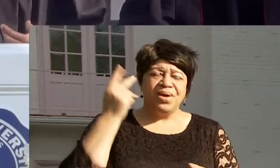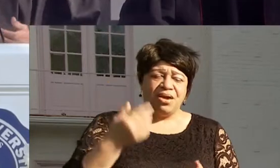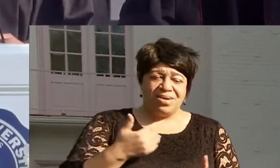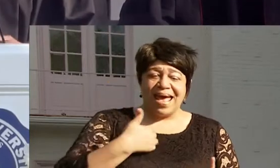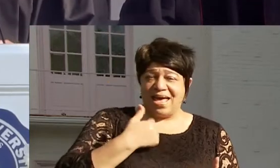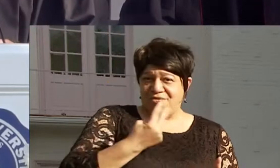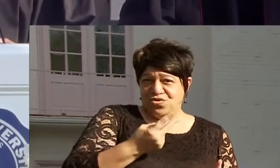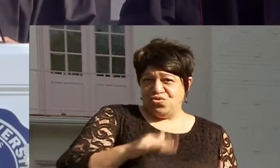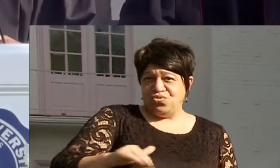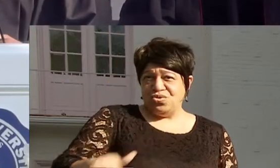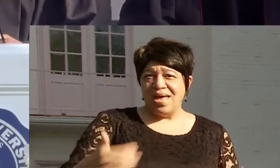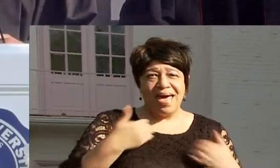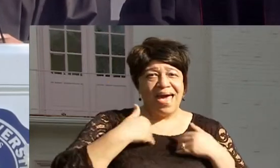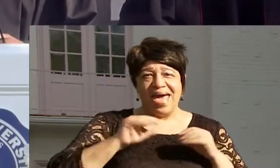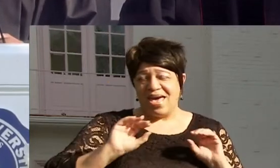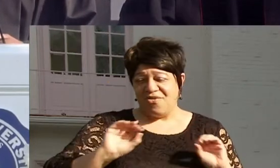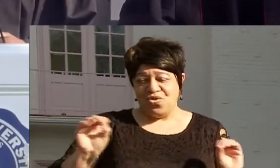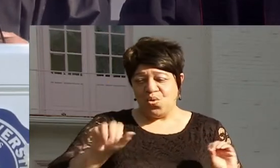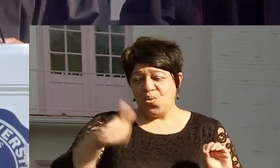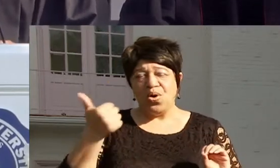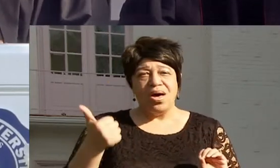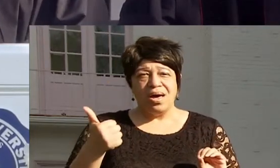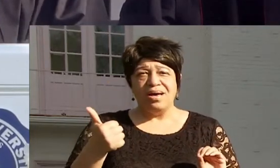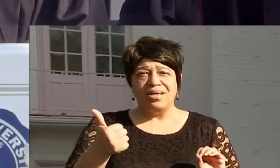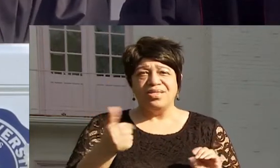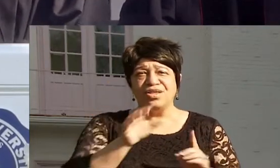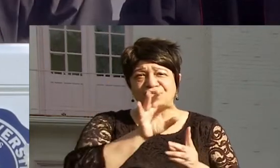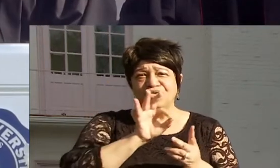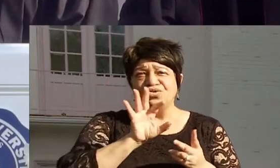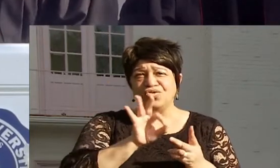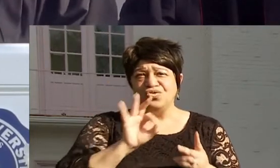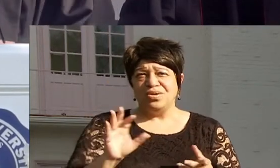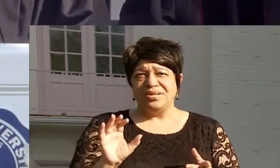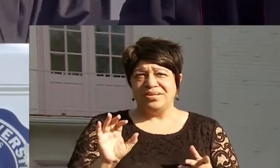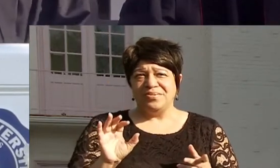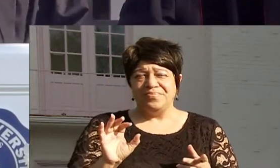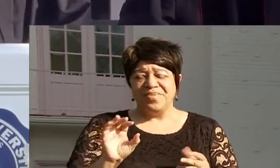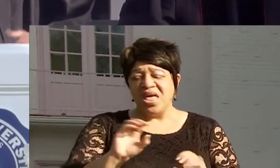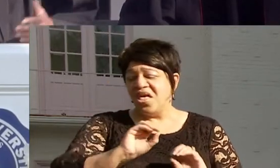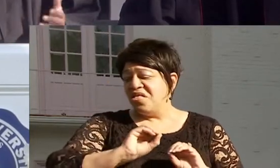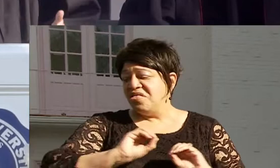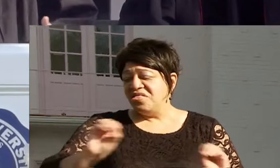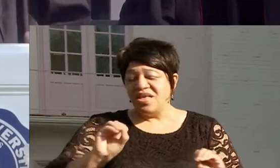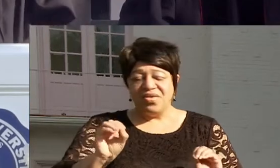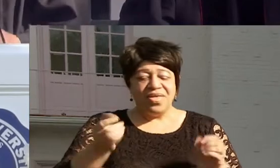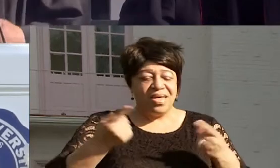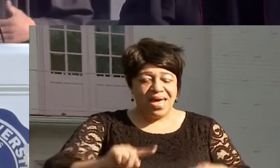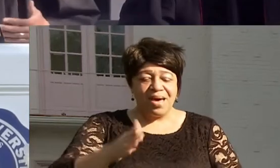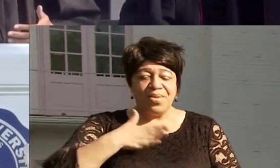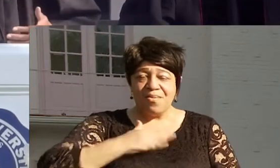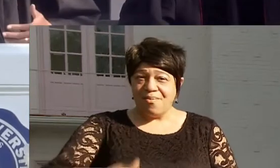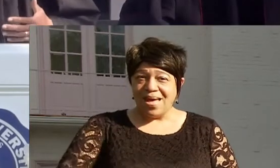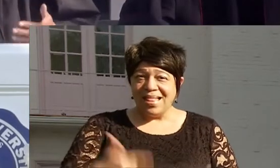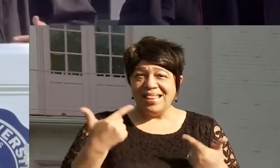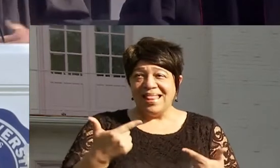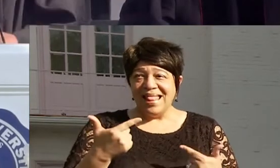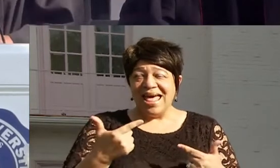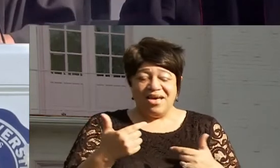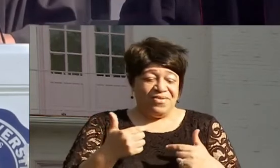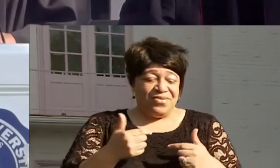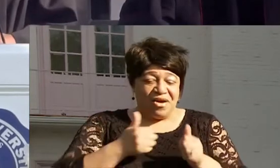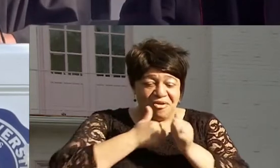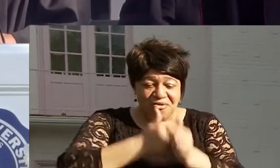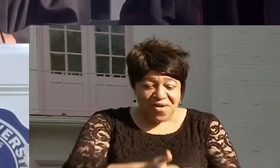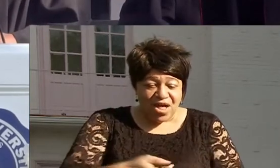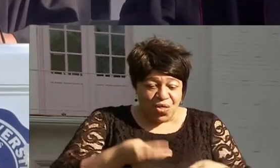I have no choice. Nothing in my life has gone according to plan, so I've had to adjust. I've had to move with